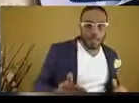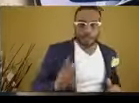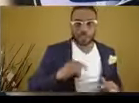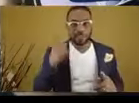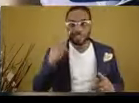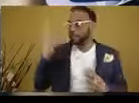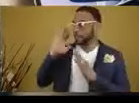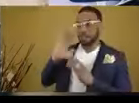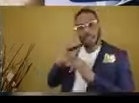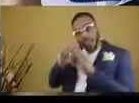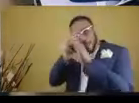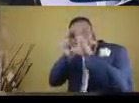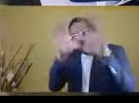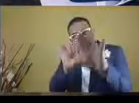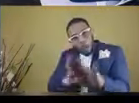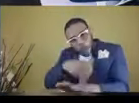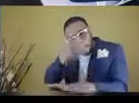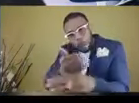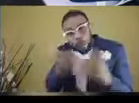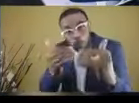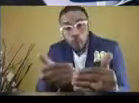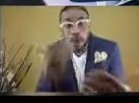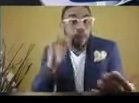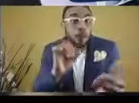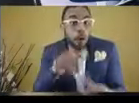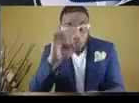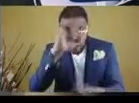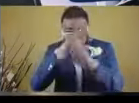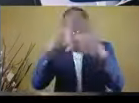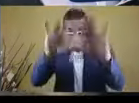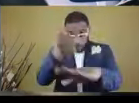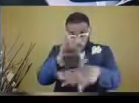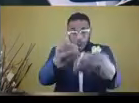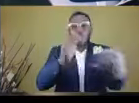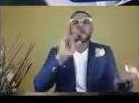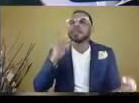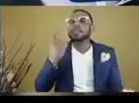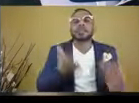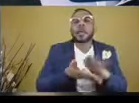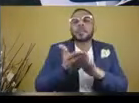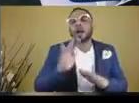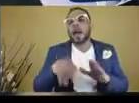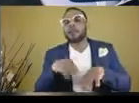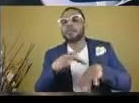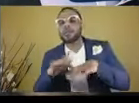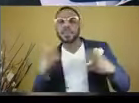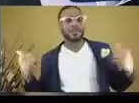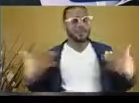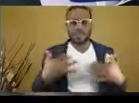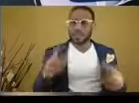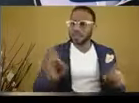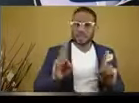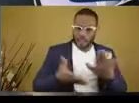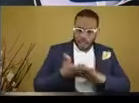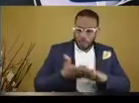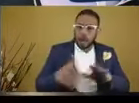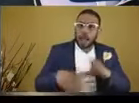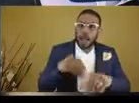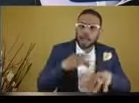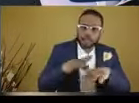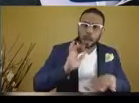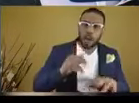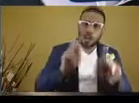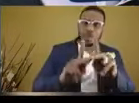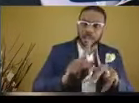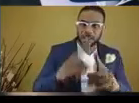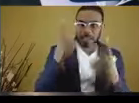That vision that we're putting forth, that if we put the vision forth, not just operate out of a space of fear, but operate out of a space of our people can